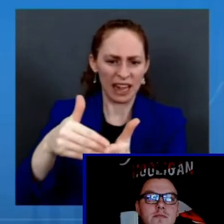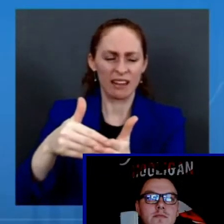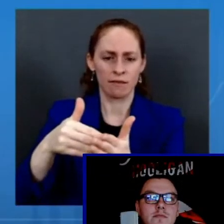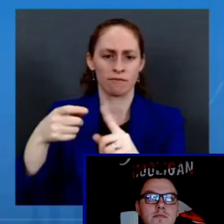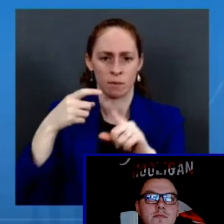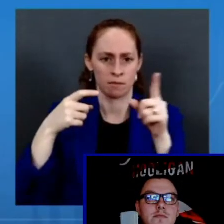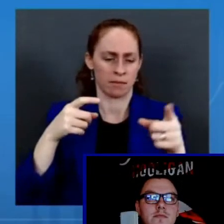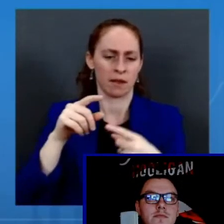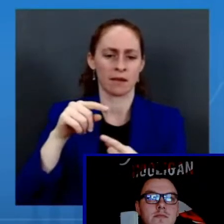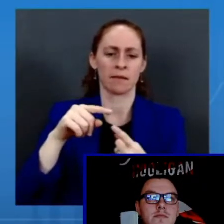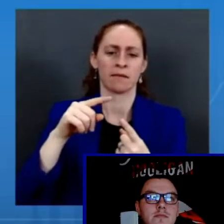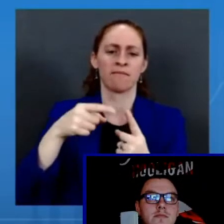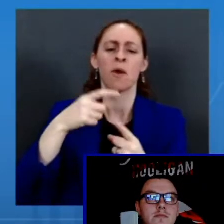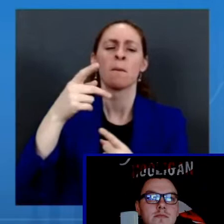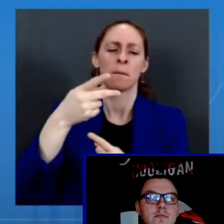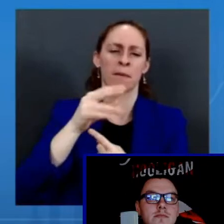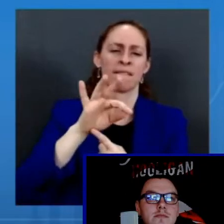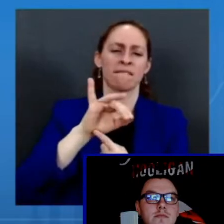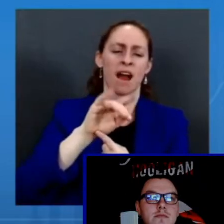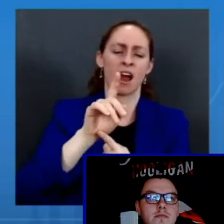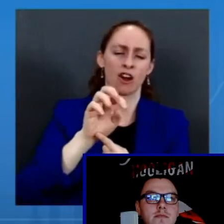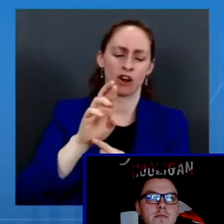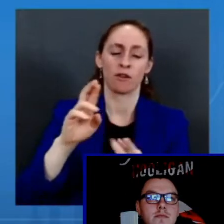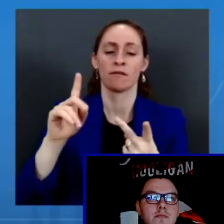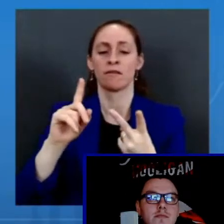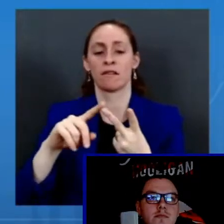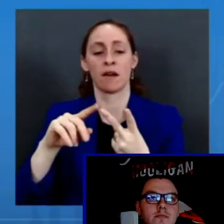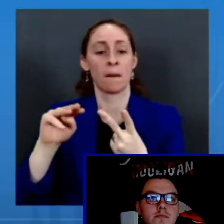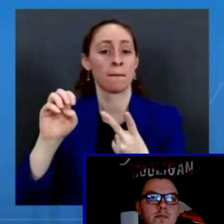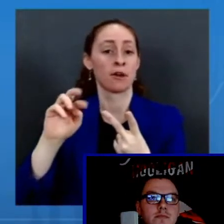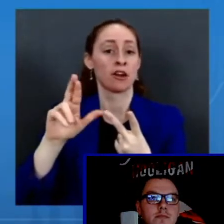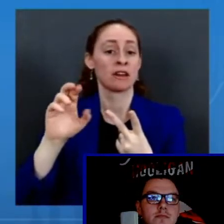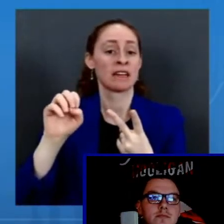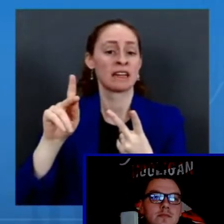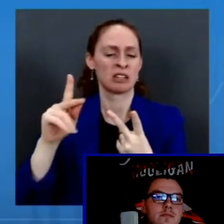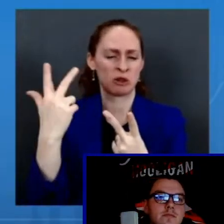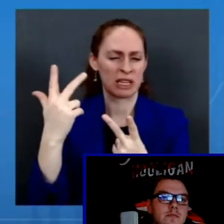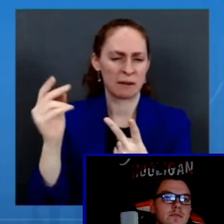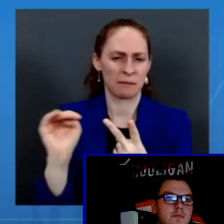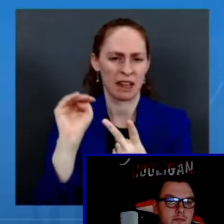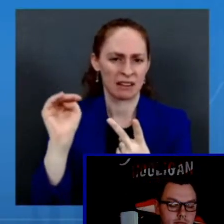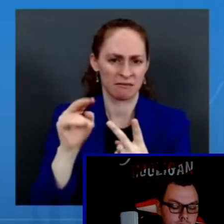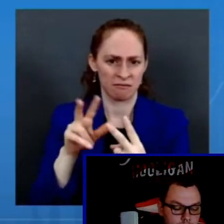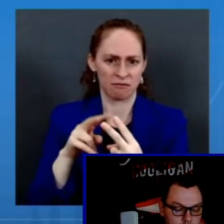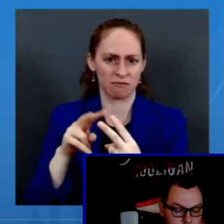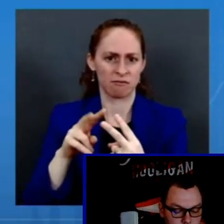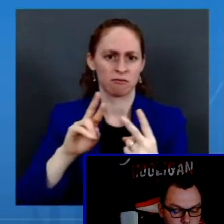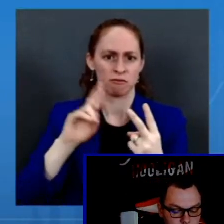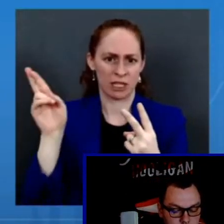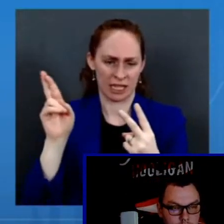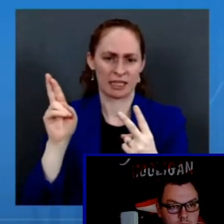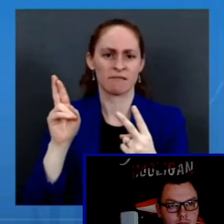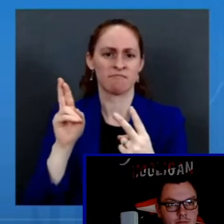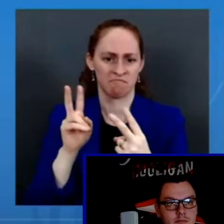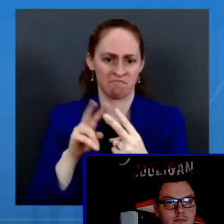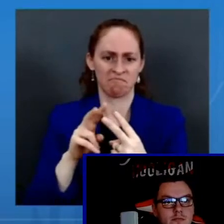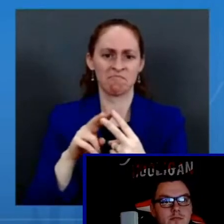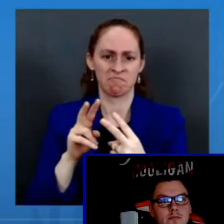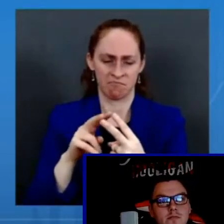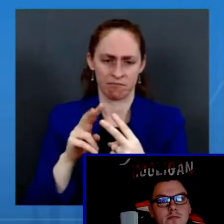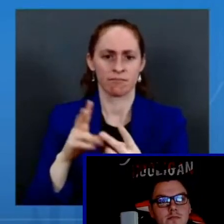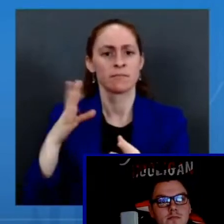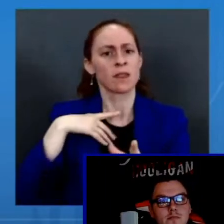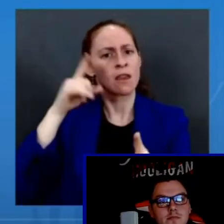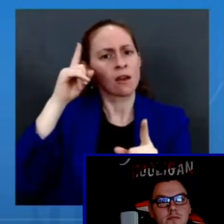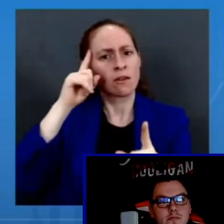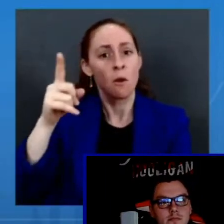From Merck, by end of January, we anticipate about 3 million treatment courses available to send to states if FDA authorizes.